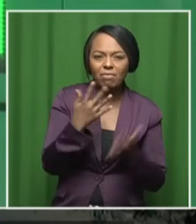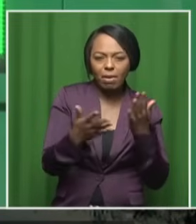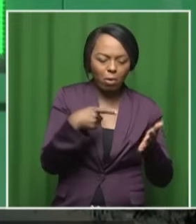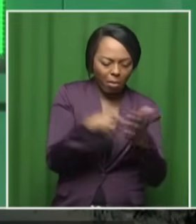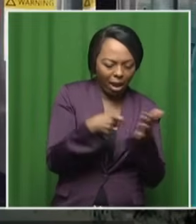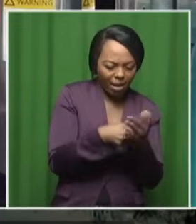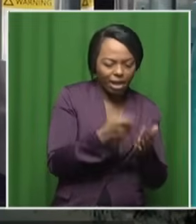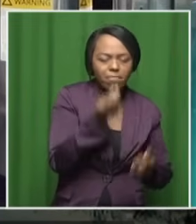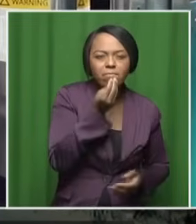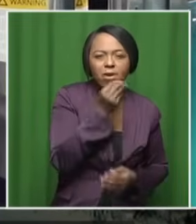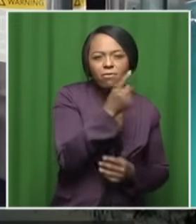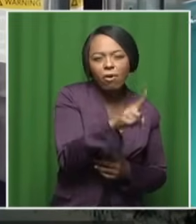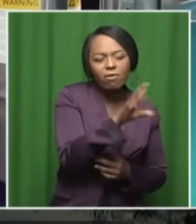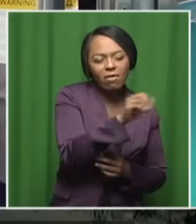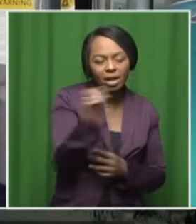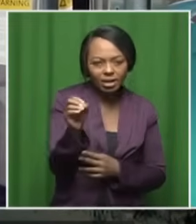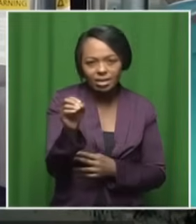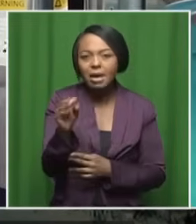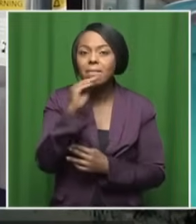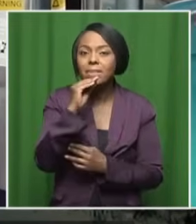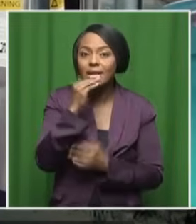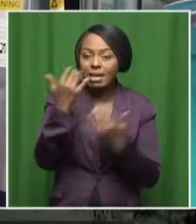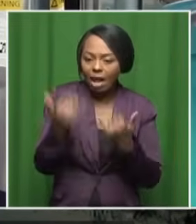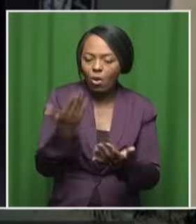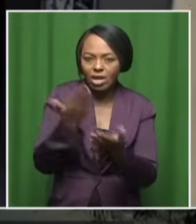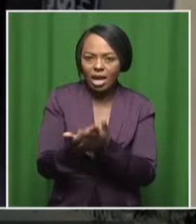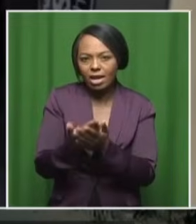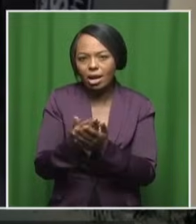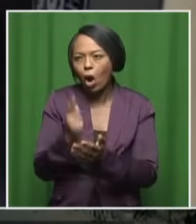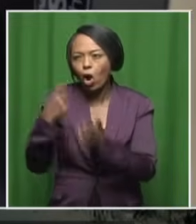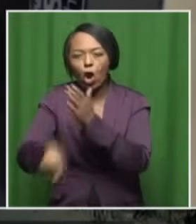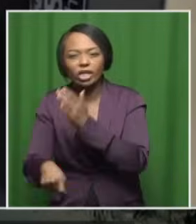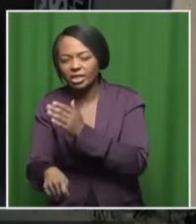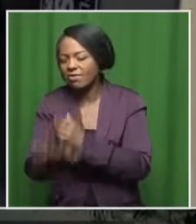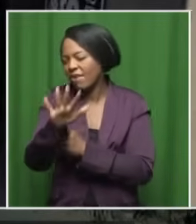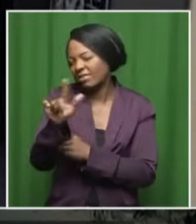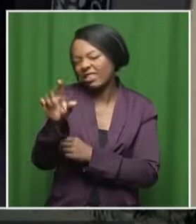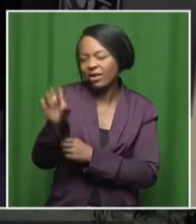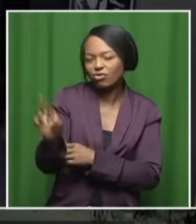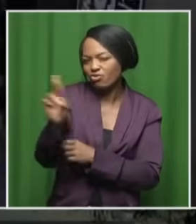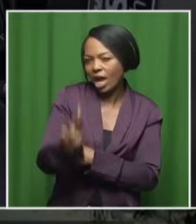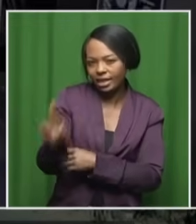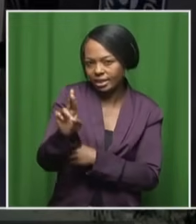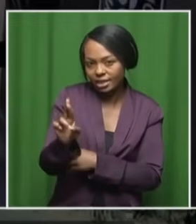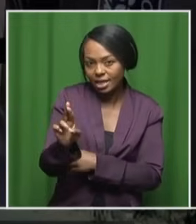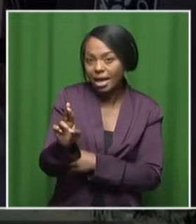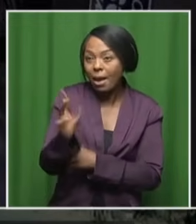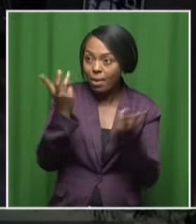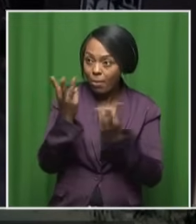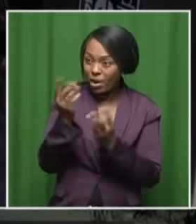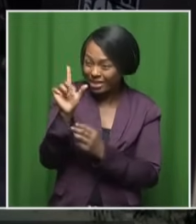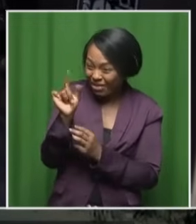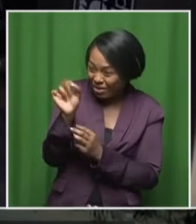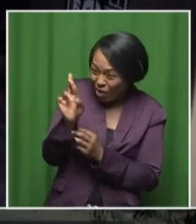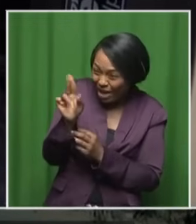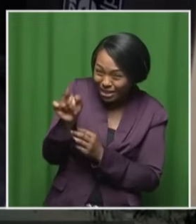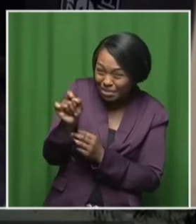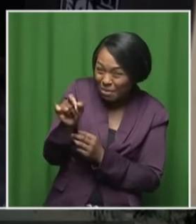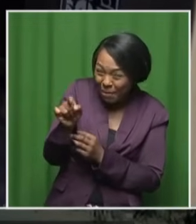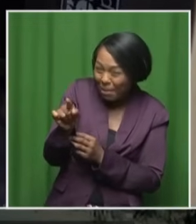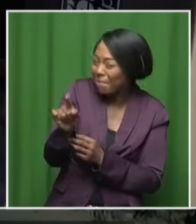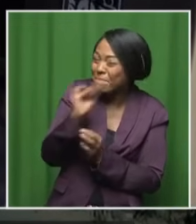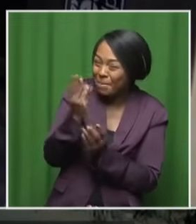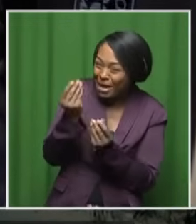basket last month, it may cost you 570 Rand this month. And for many people, that 70 Rand is something they simply don't have.